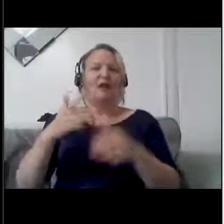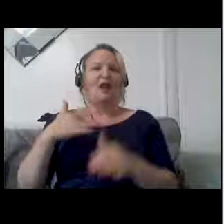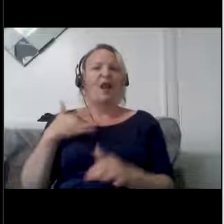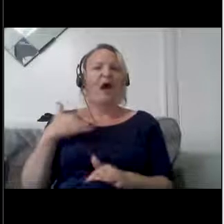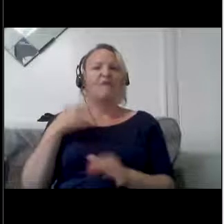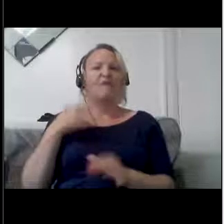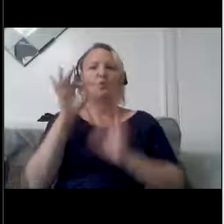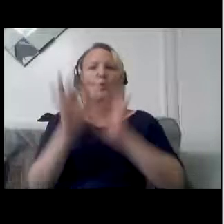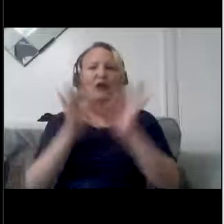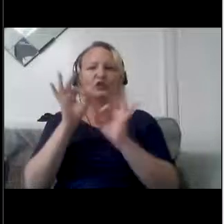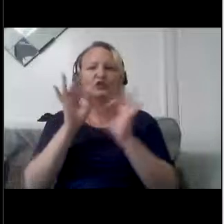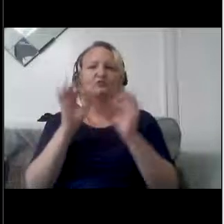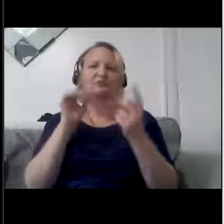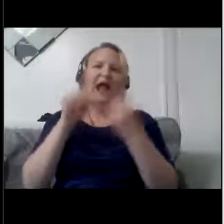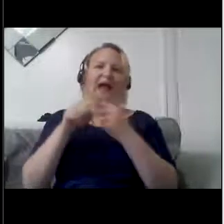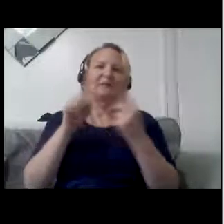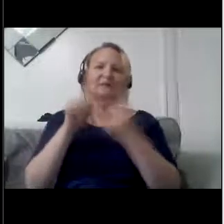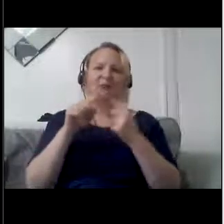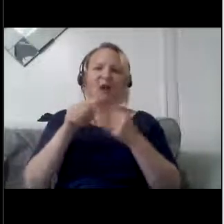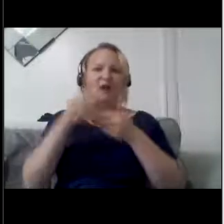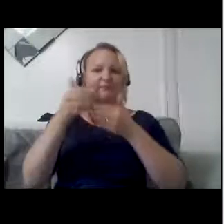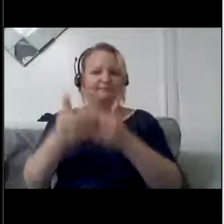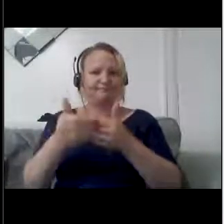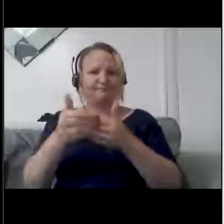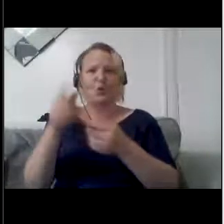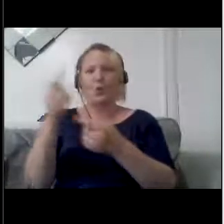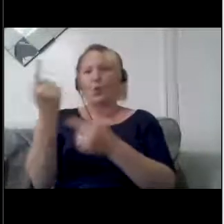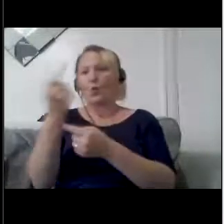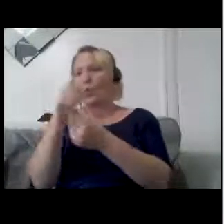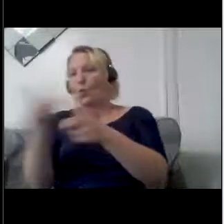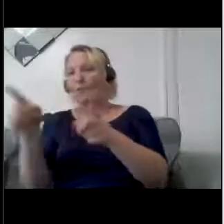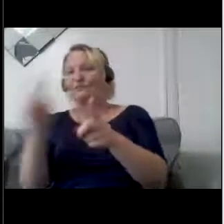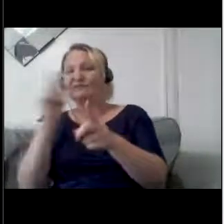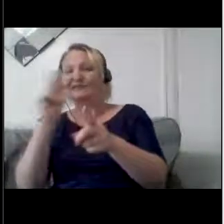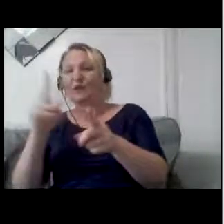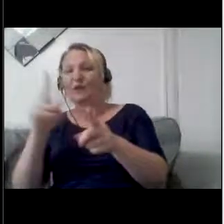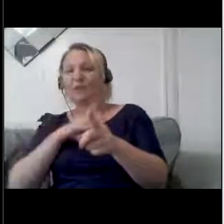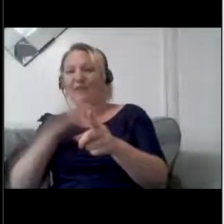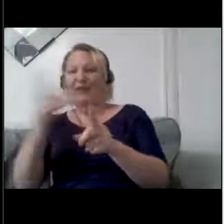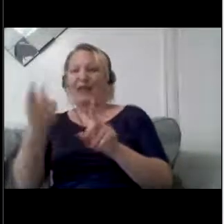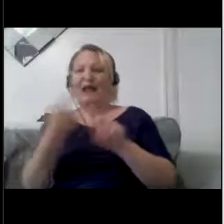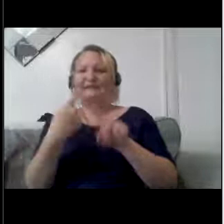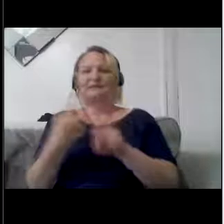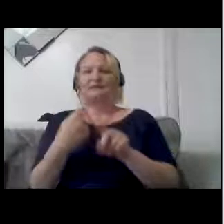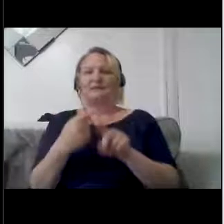introduced themselves will be available to answer any questions that you may have about this consultation.